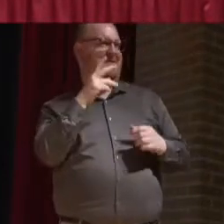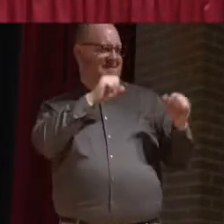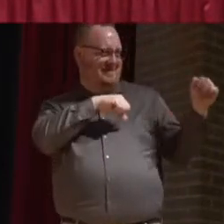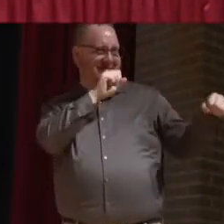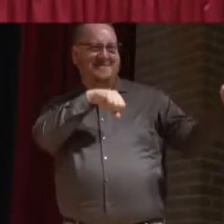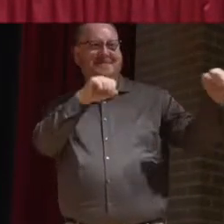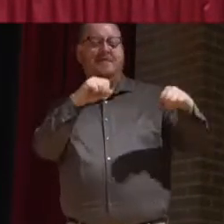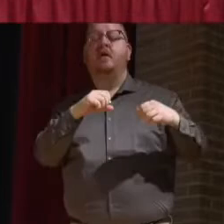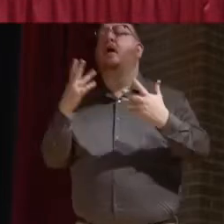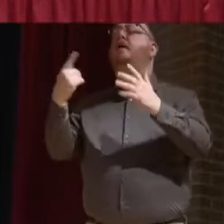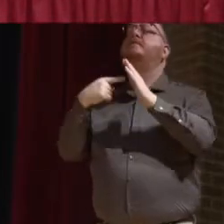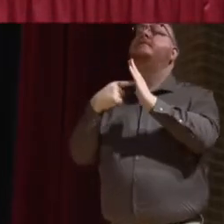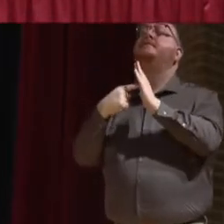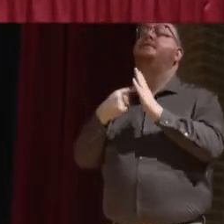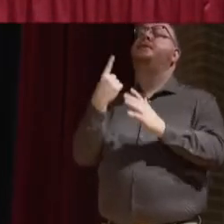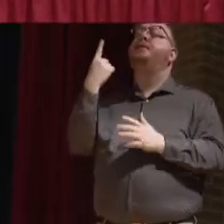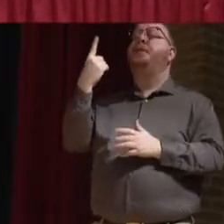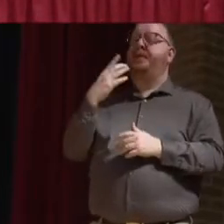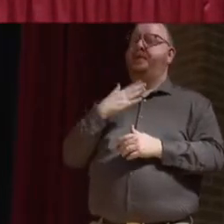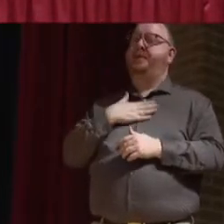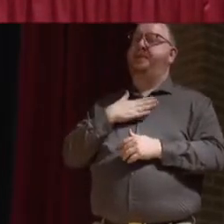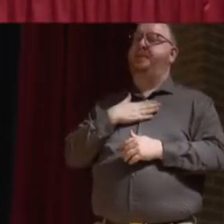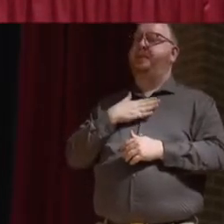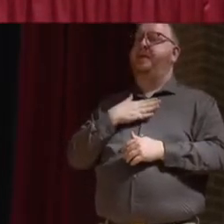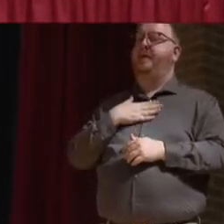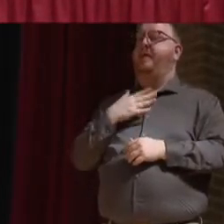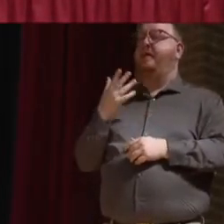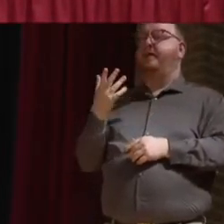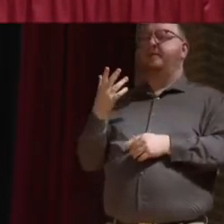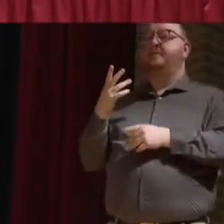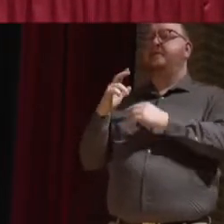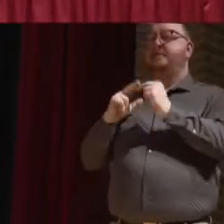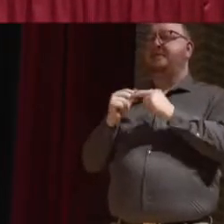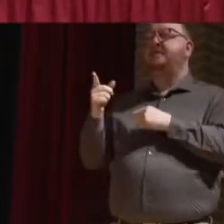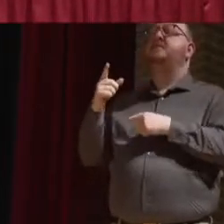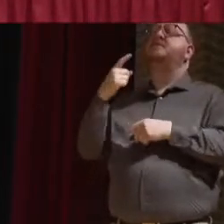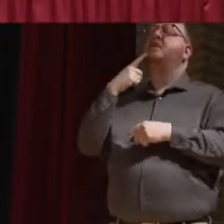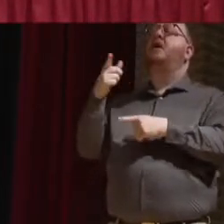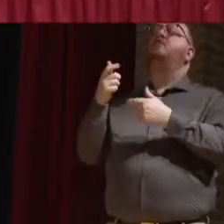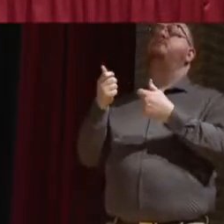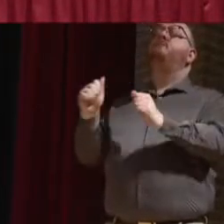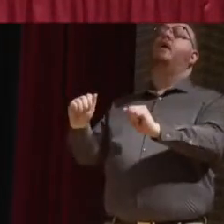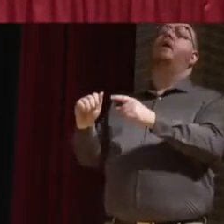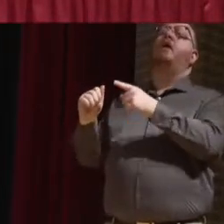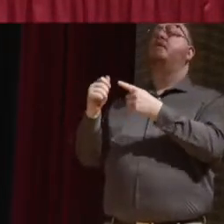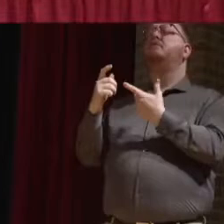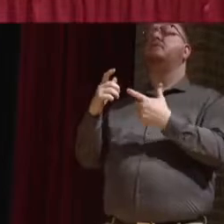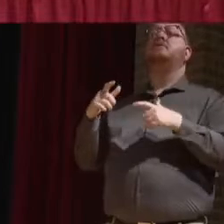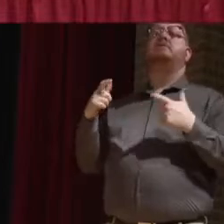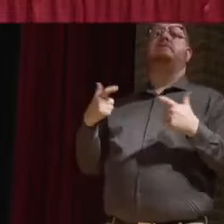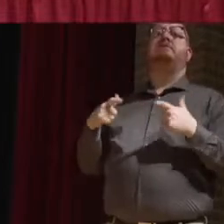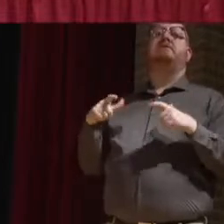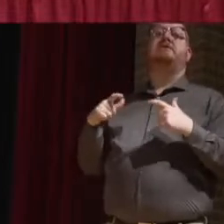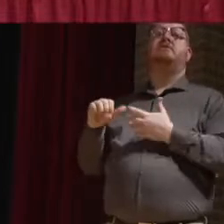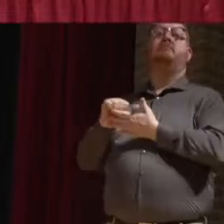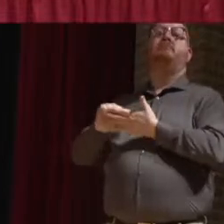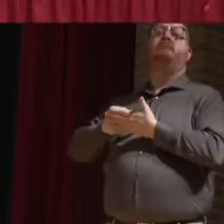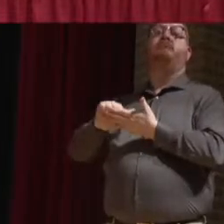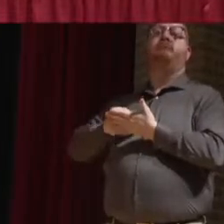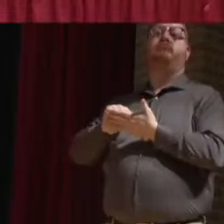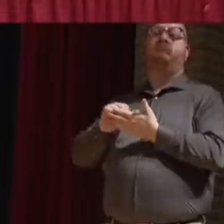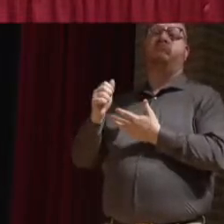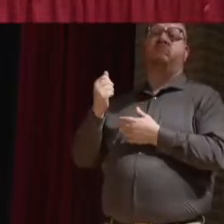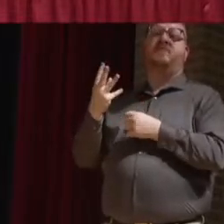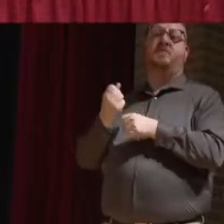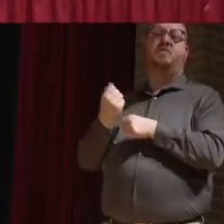one of my locations, and we gave him a shot as a dishwasher years ago, 5 years. And I ran into